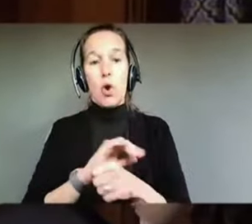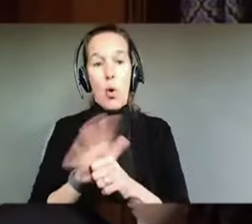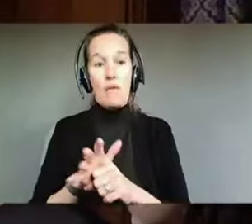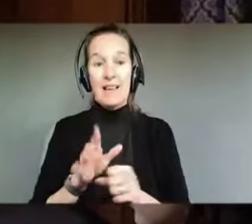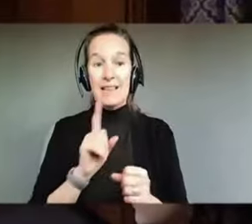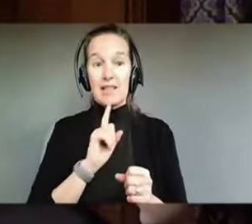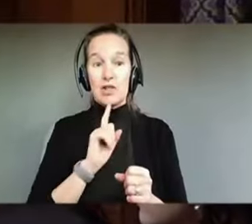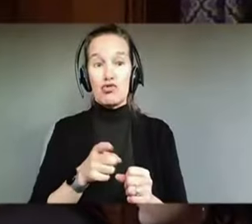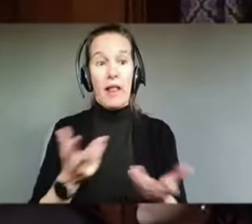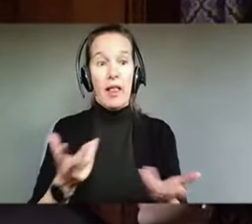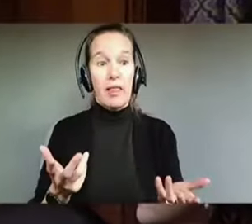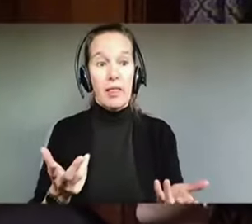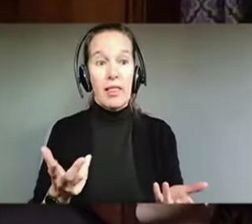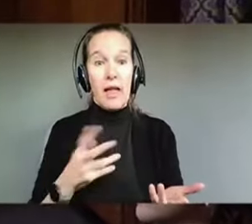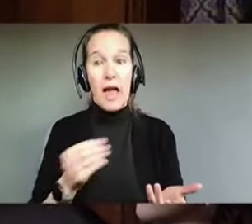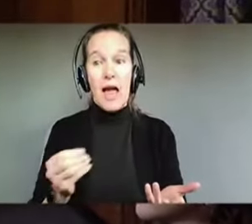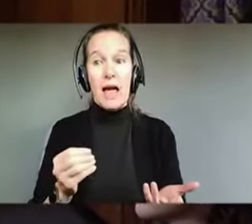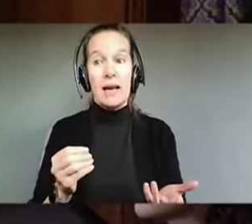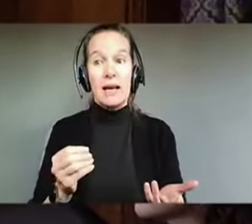is disabling,